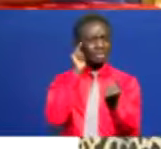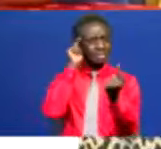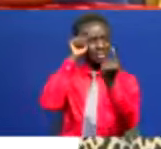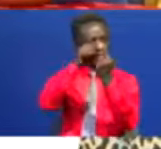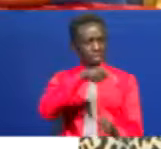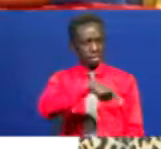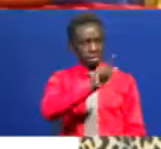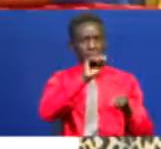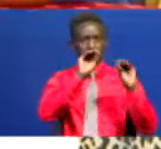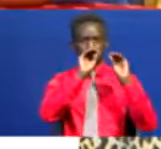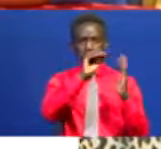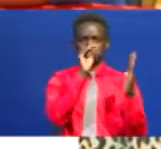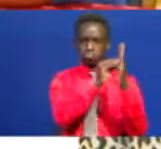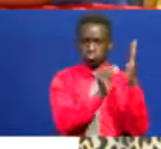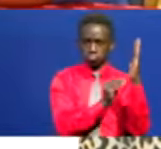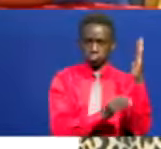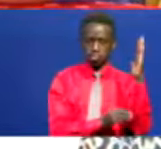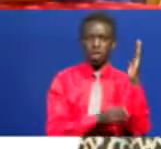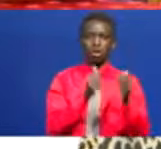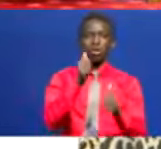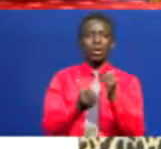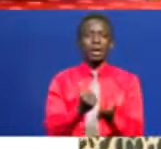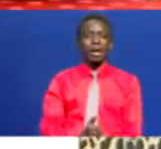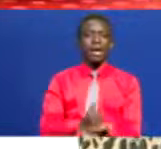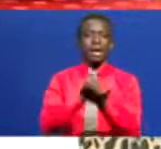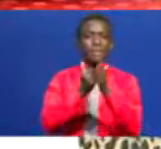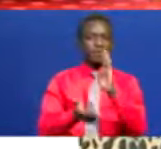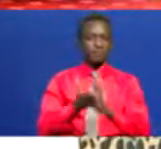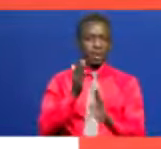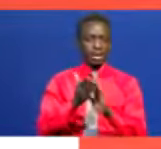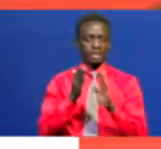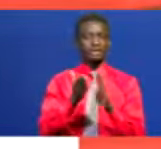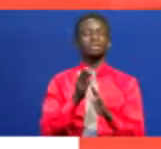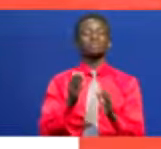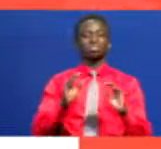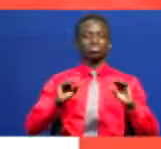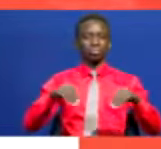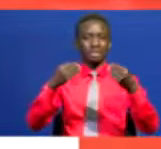help fast-track service delivery to Kenyans.